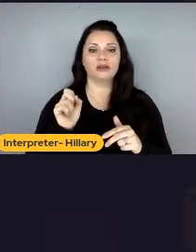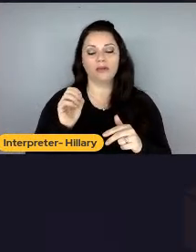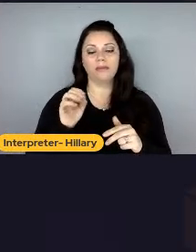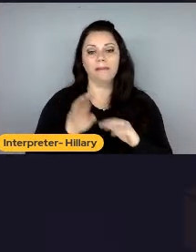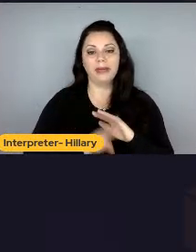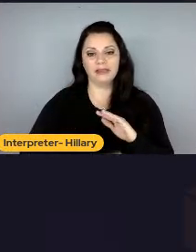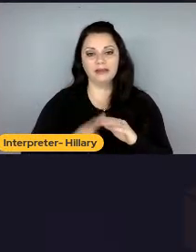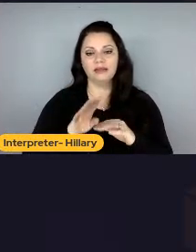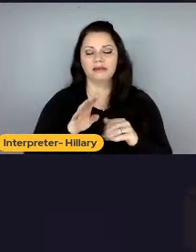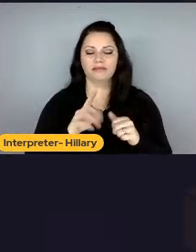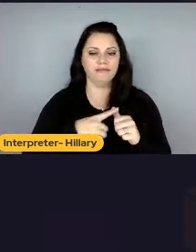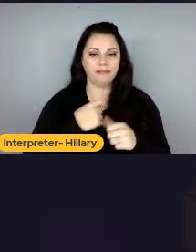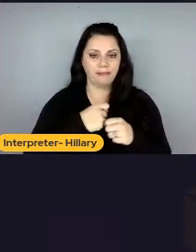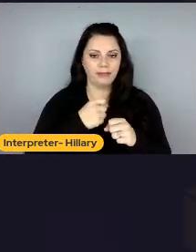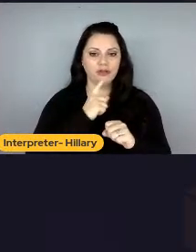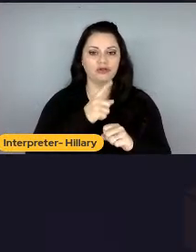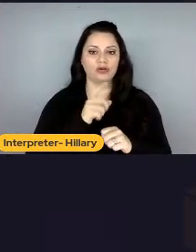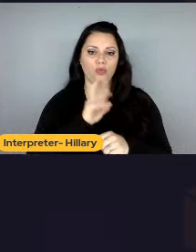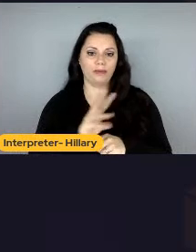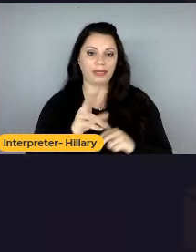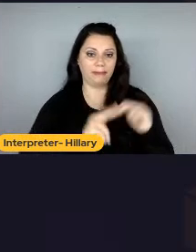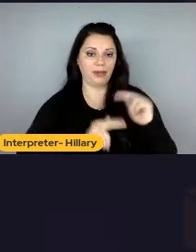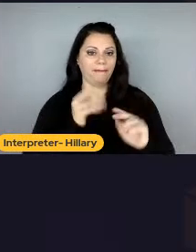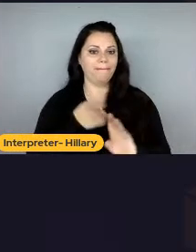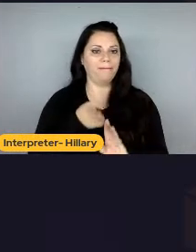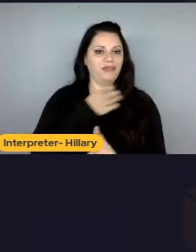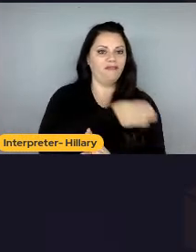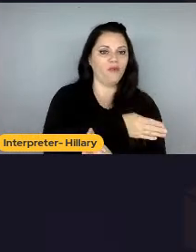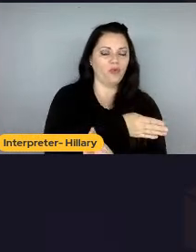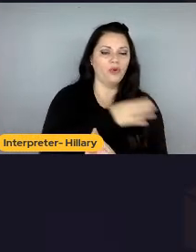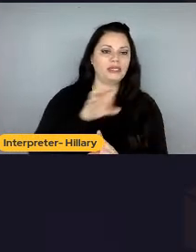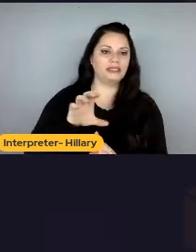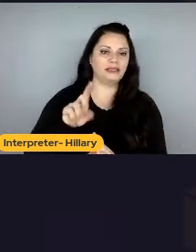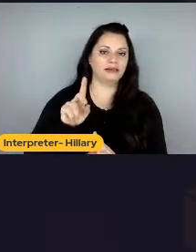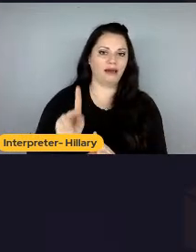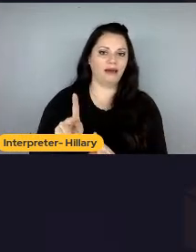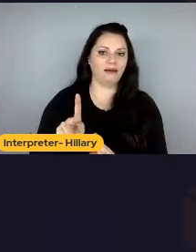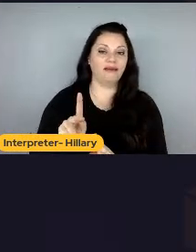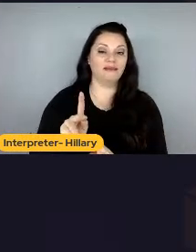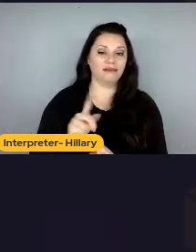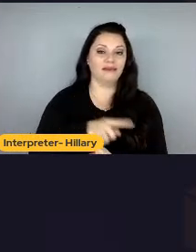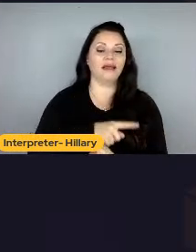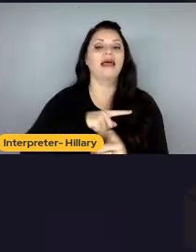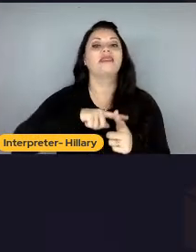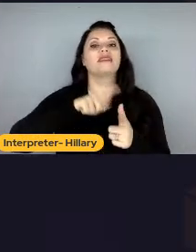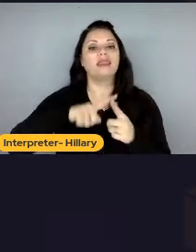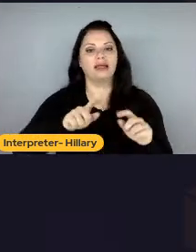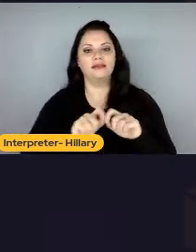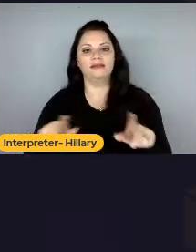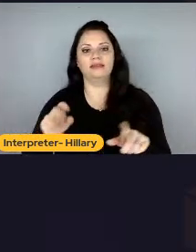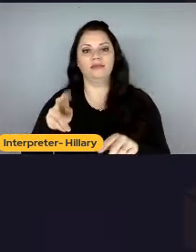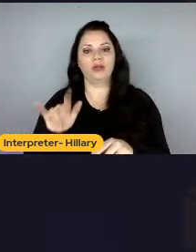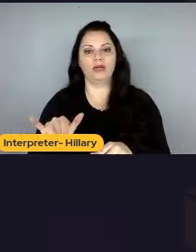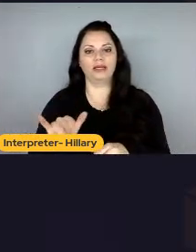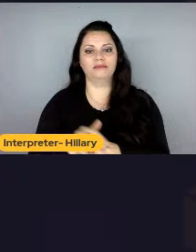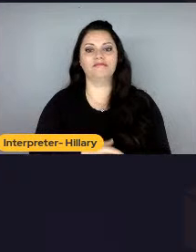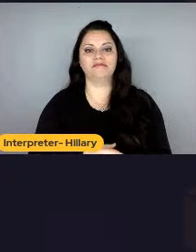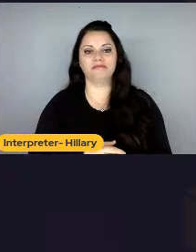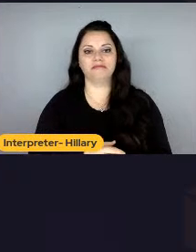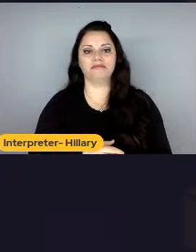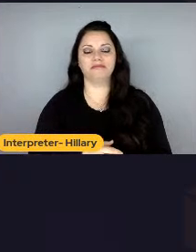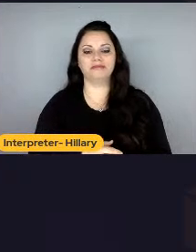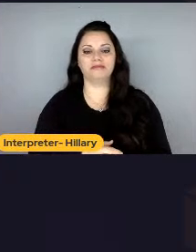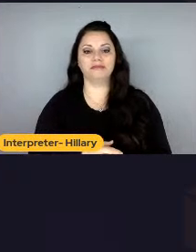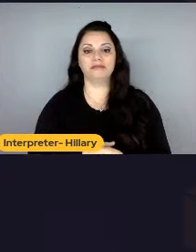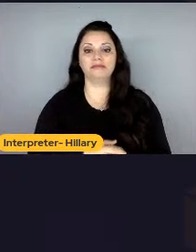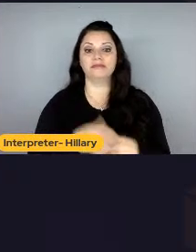making sure that the website is built before CDK, and then it's deploying it. now it